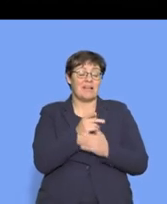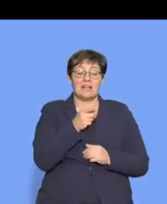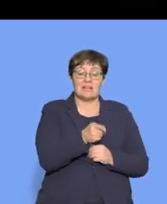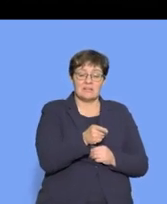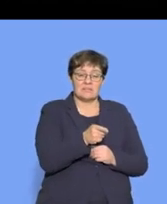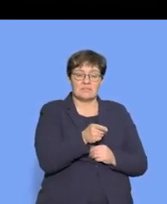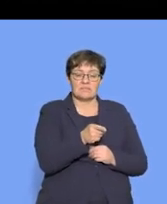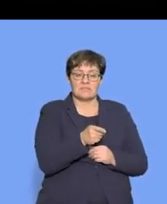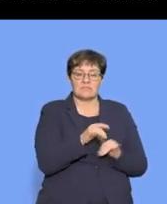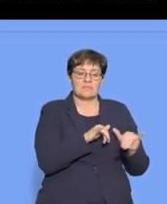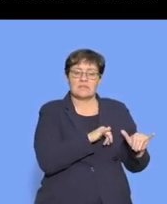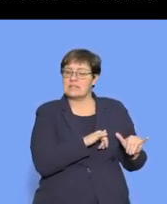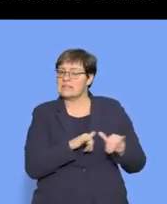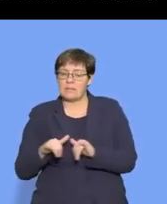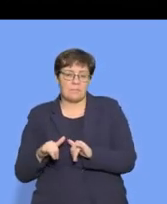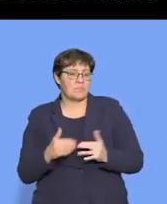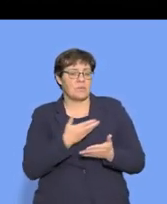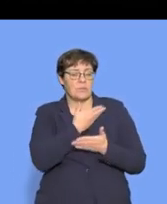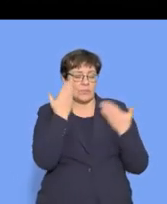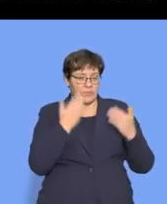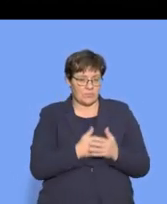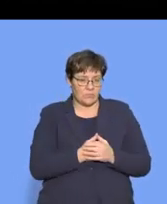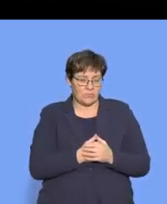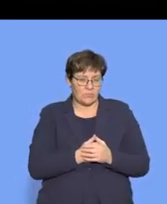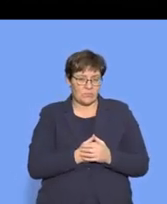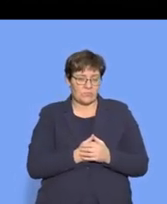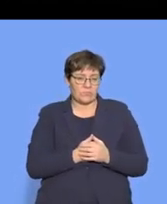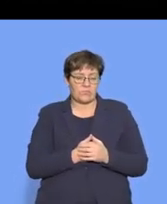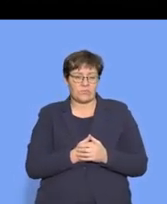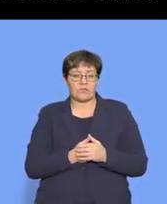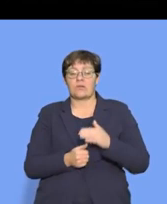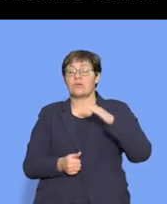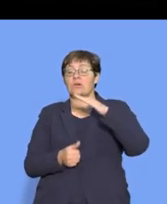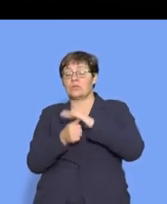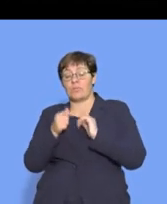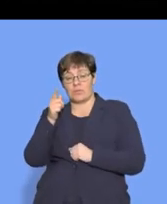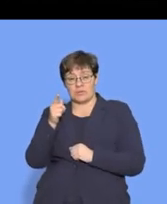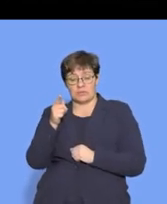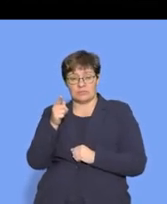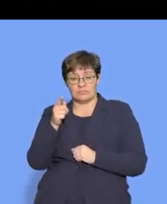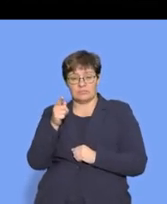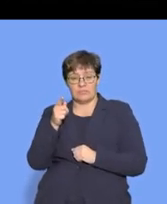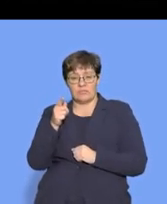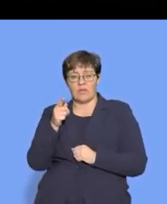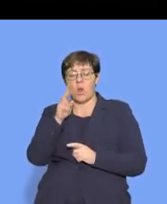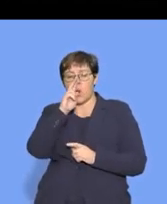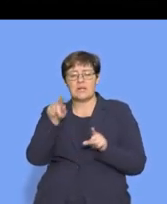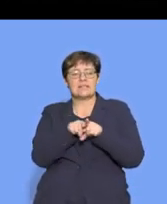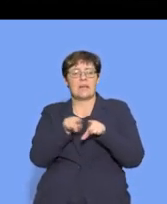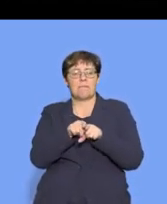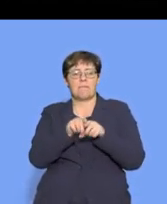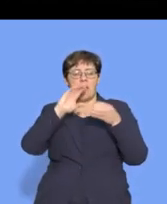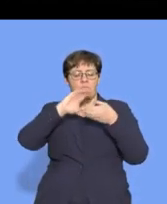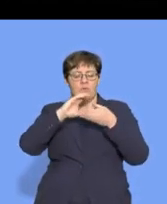all the same. The ones at the top are brick-shaped